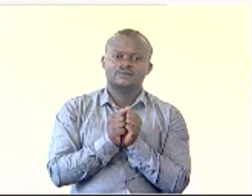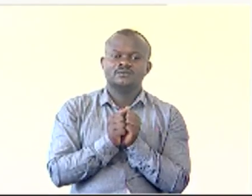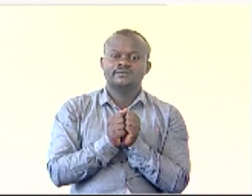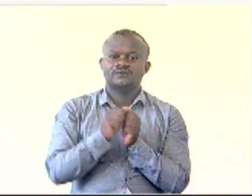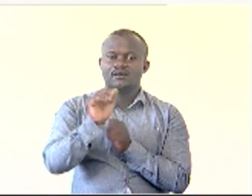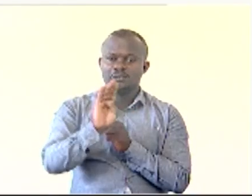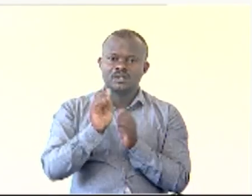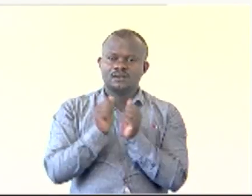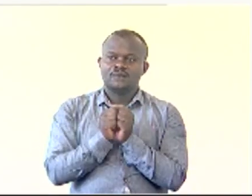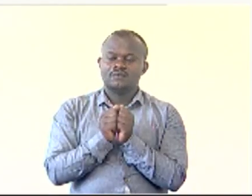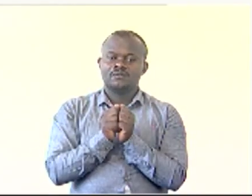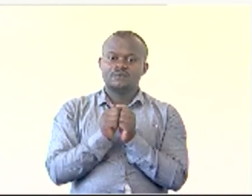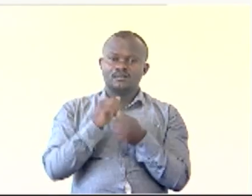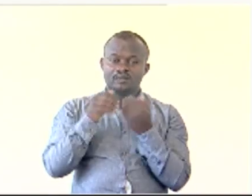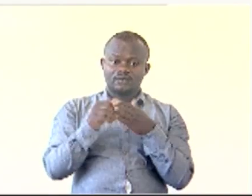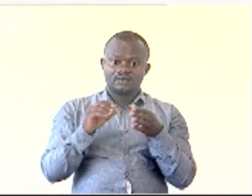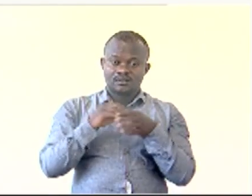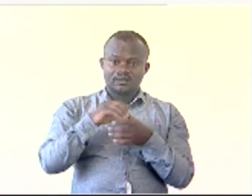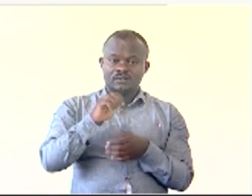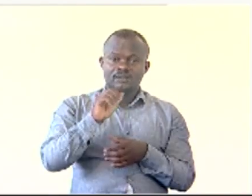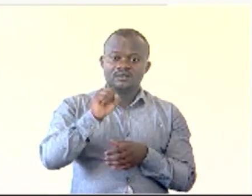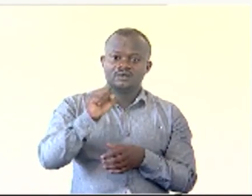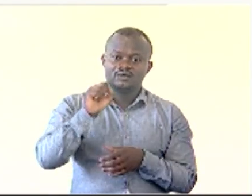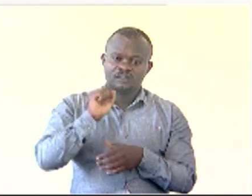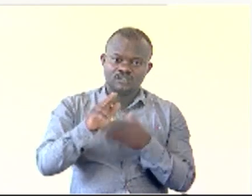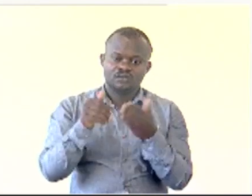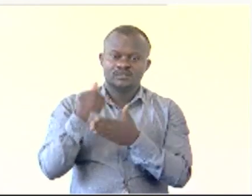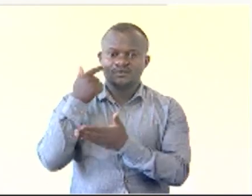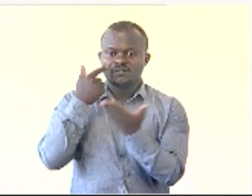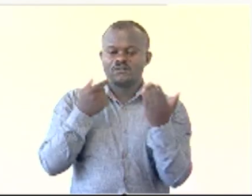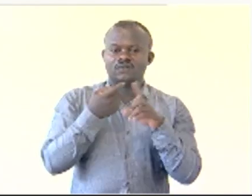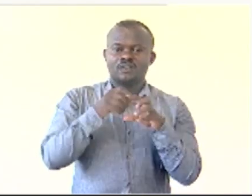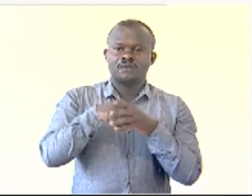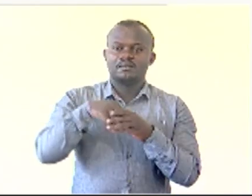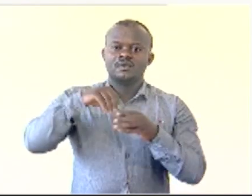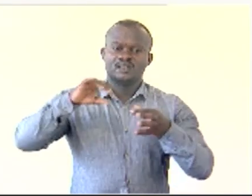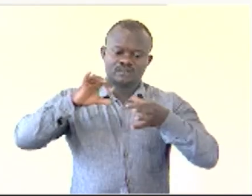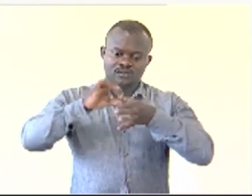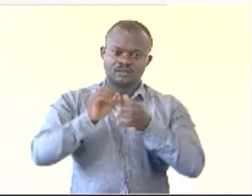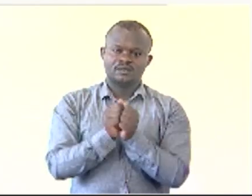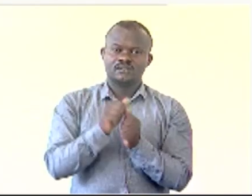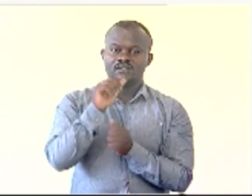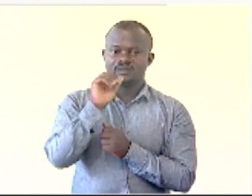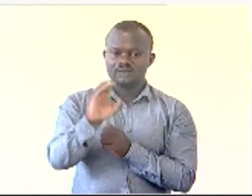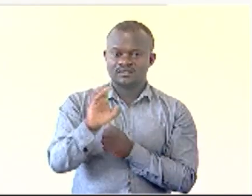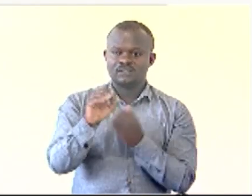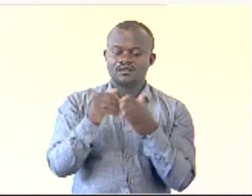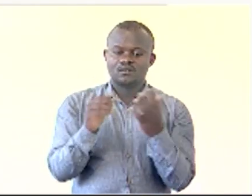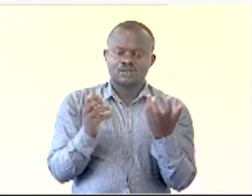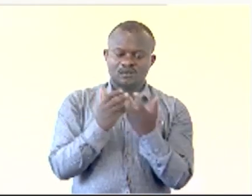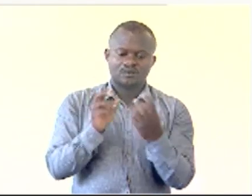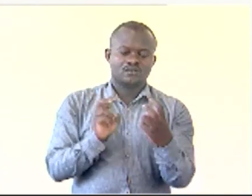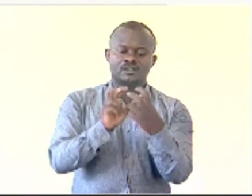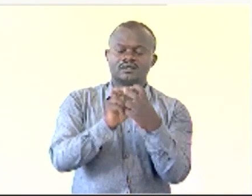B, the embryonic tissues formed at the joint. C, the connective tissue